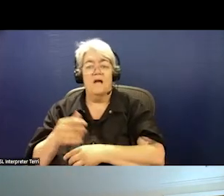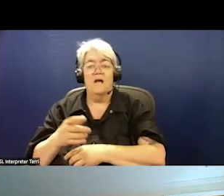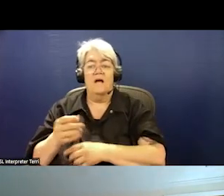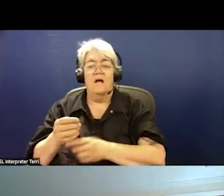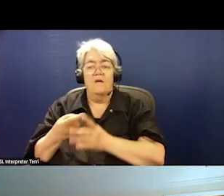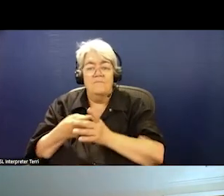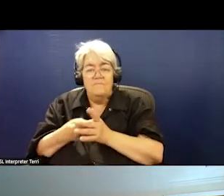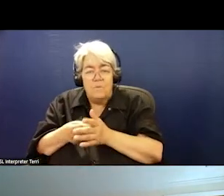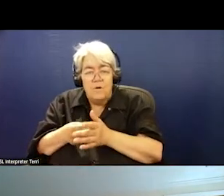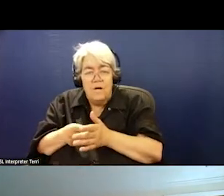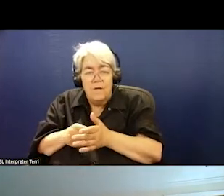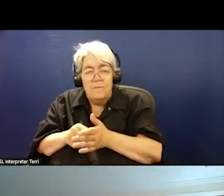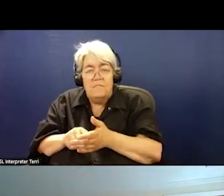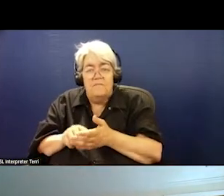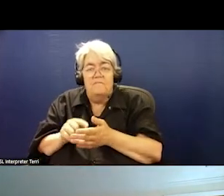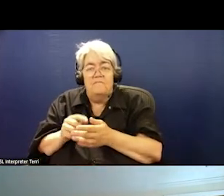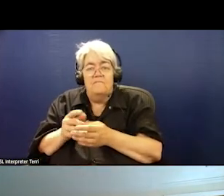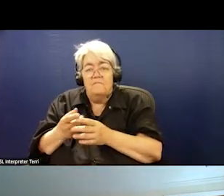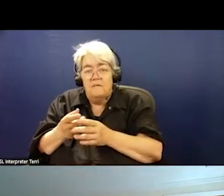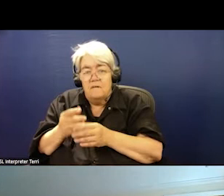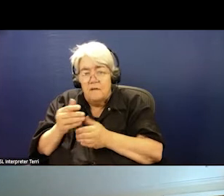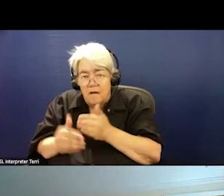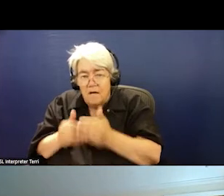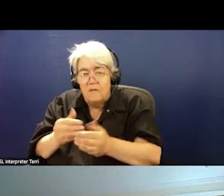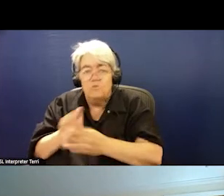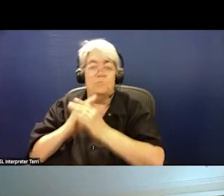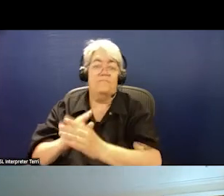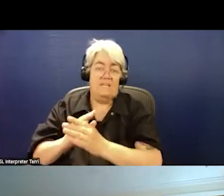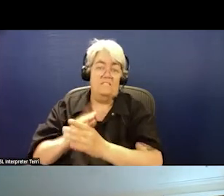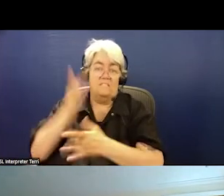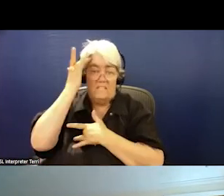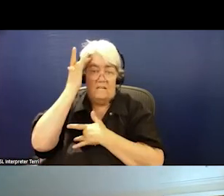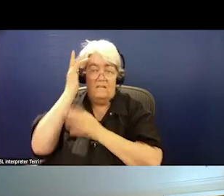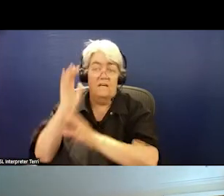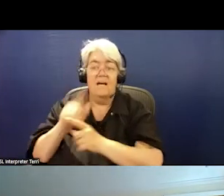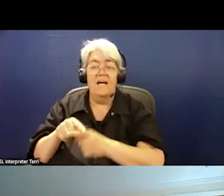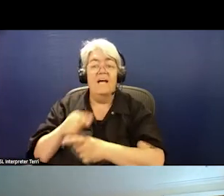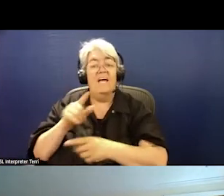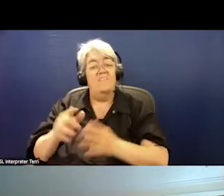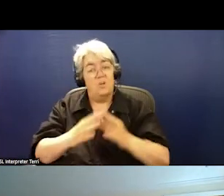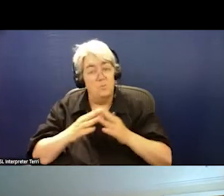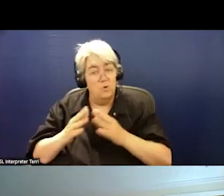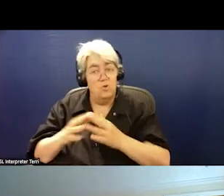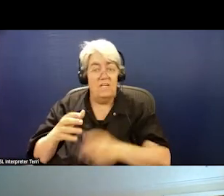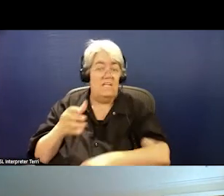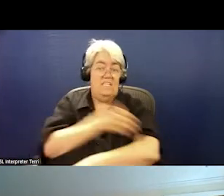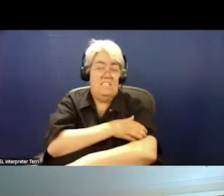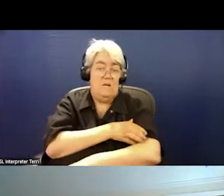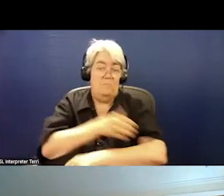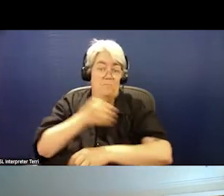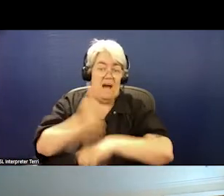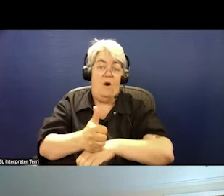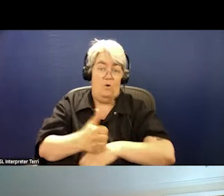primitive efforts at prevention. Empowered communities can be a very important tool at prevention